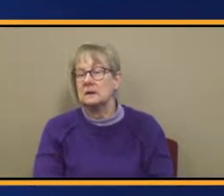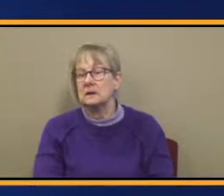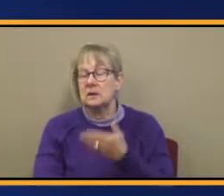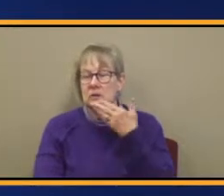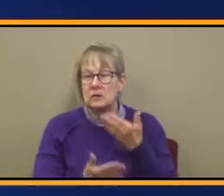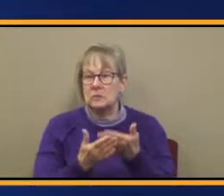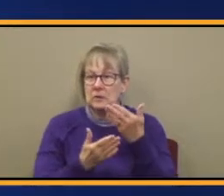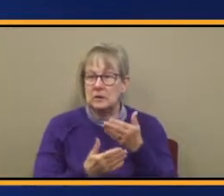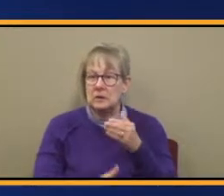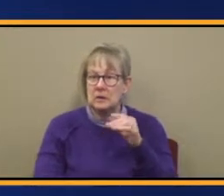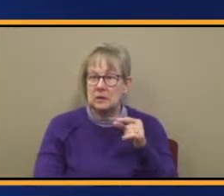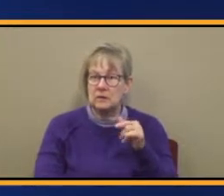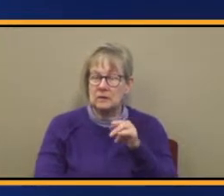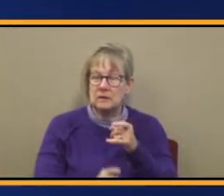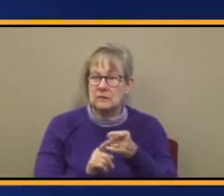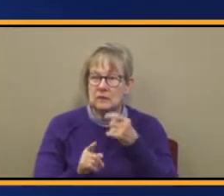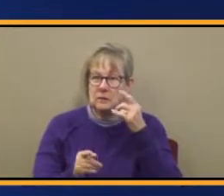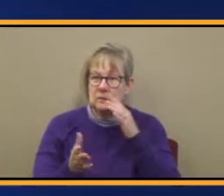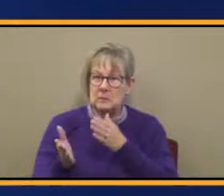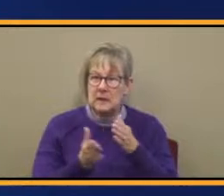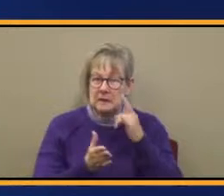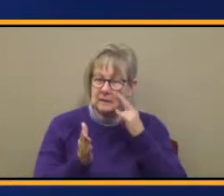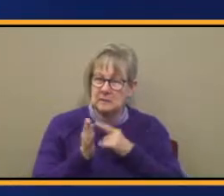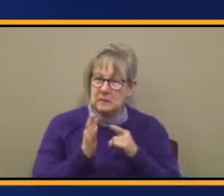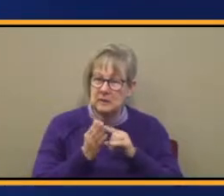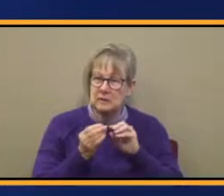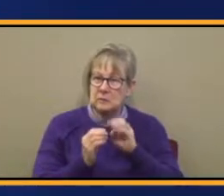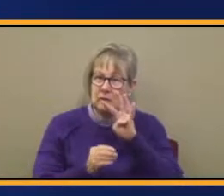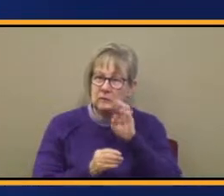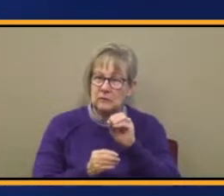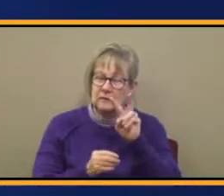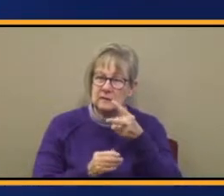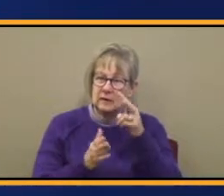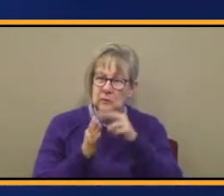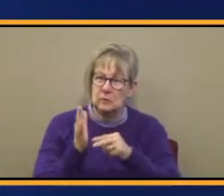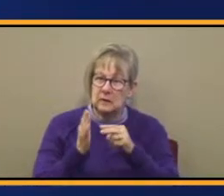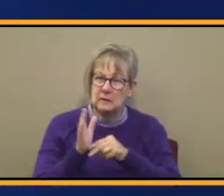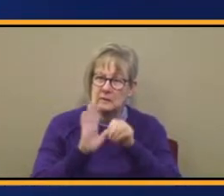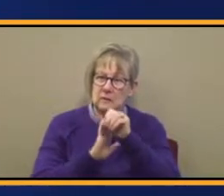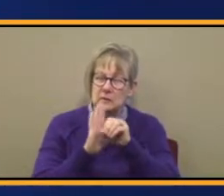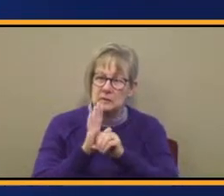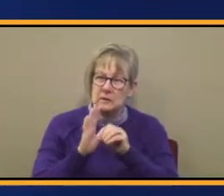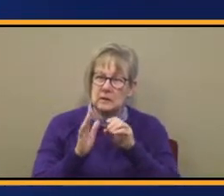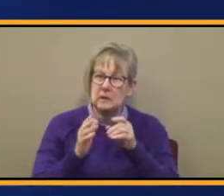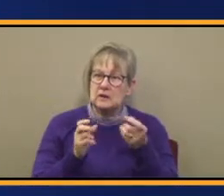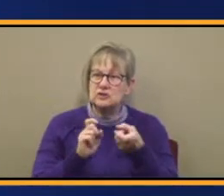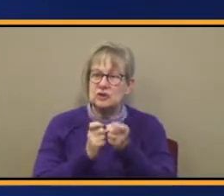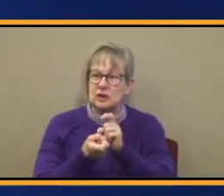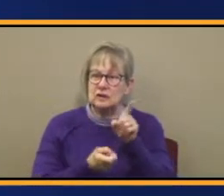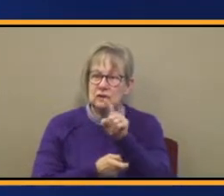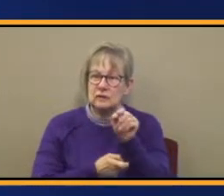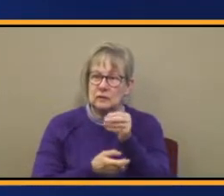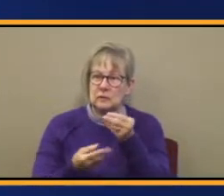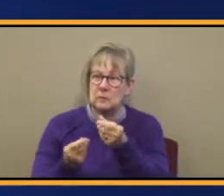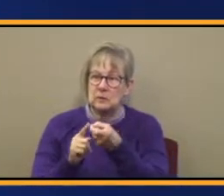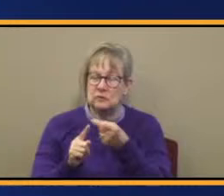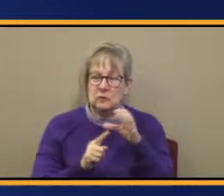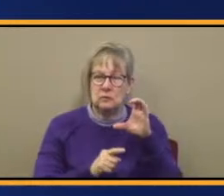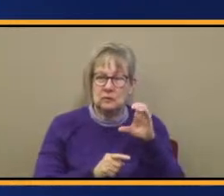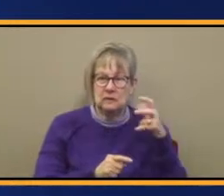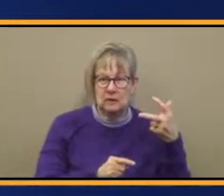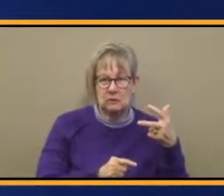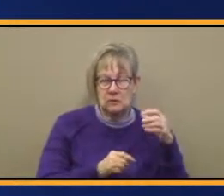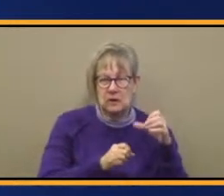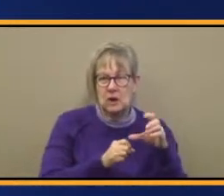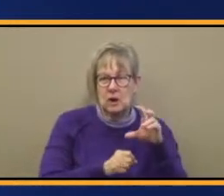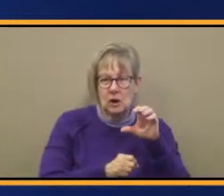Good morning, Raul Garcia again, Planning and Inspections. Sir. Item 40 is the second reading of an ordinance rezoning property to C3 Commercial. This is for property